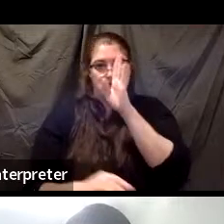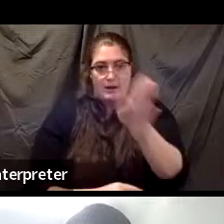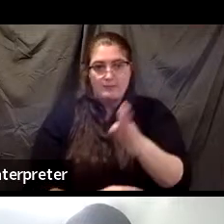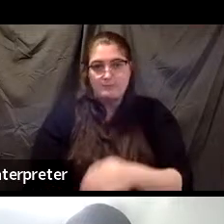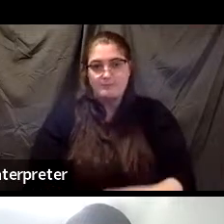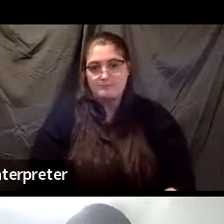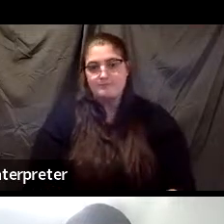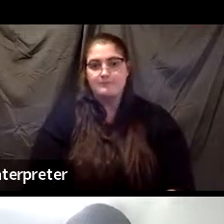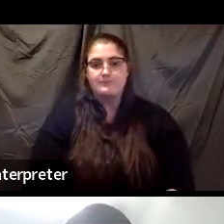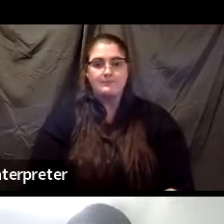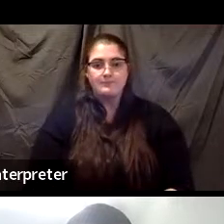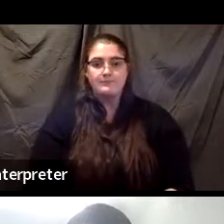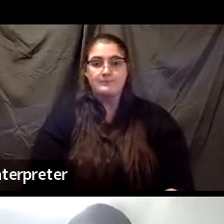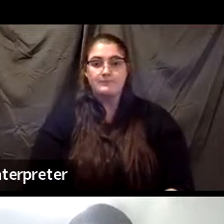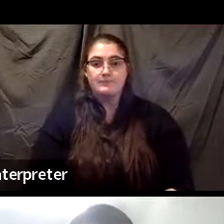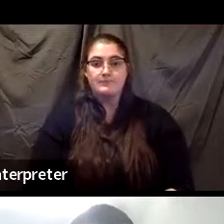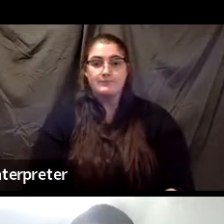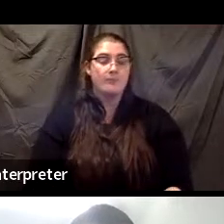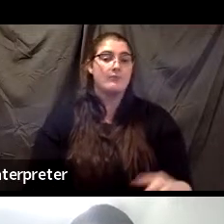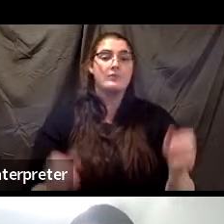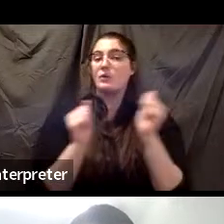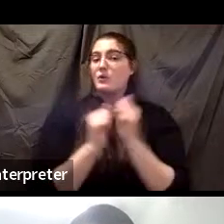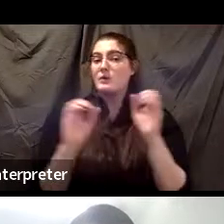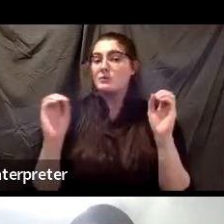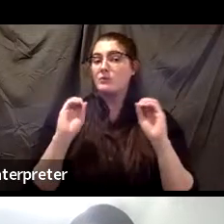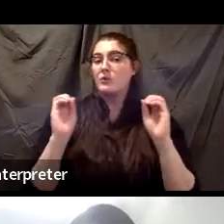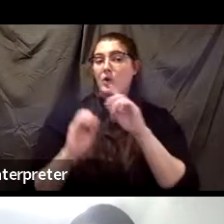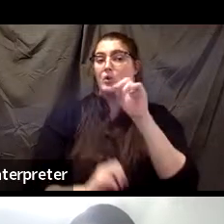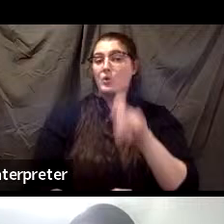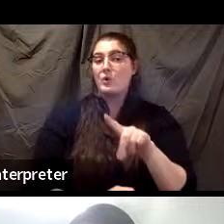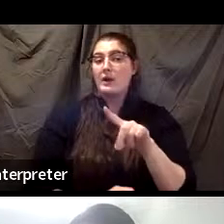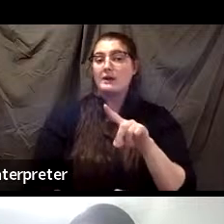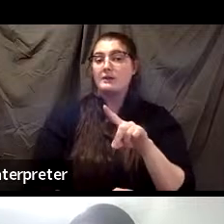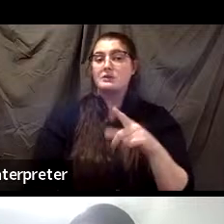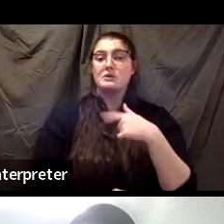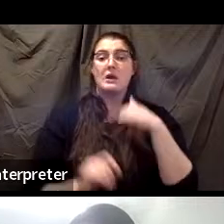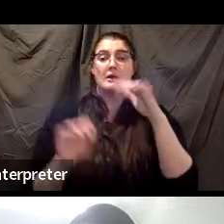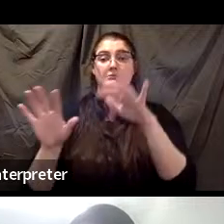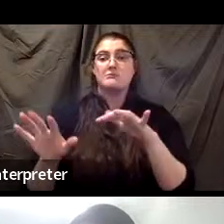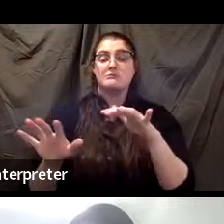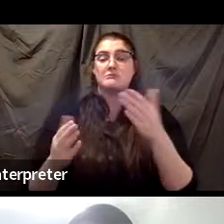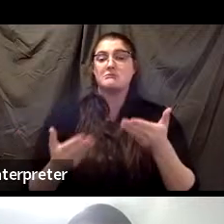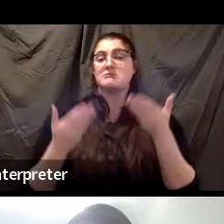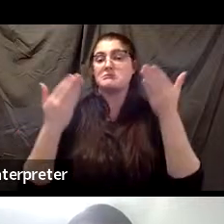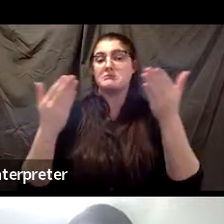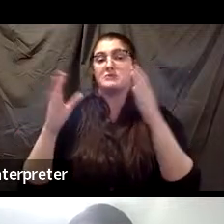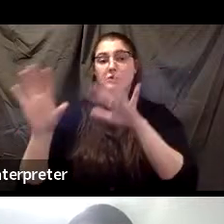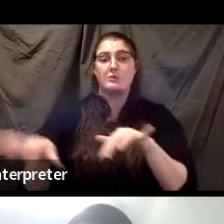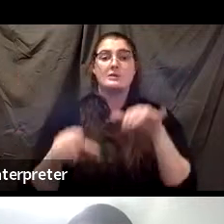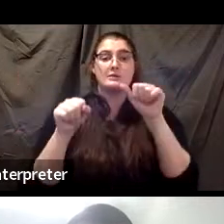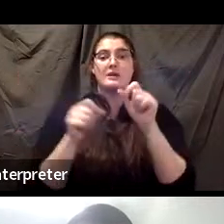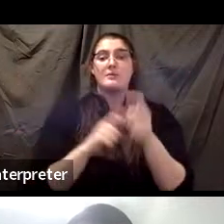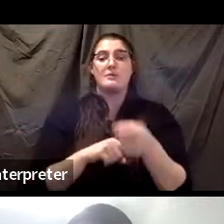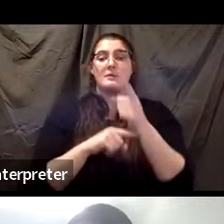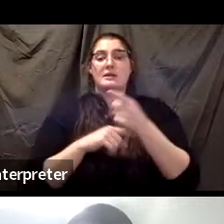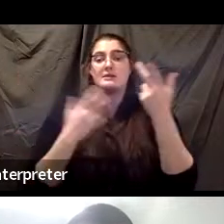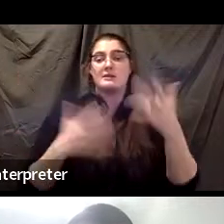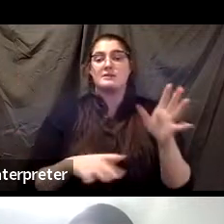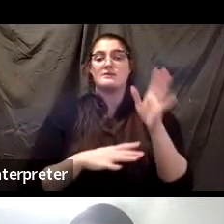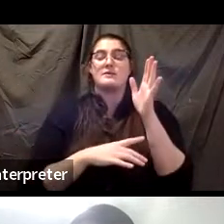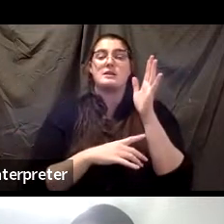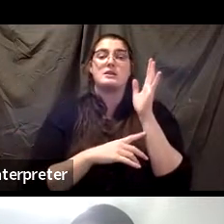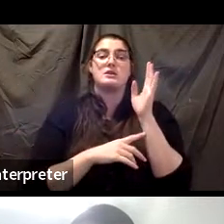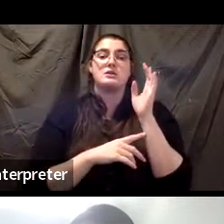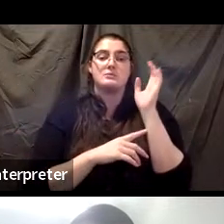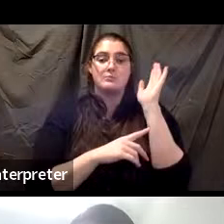Okay. With no questions, I'll make a motion that we adopt the minutes as presented by our secretary and vice